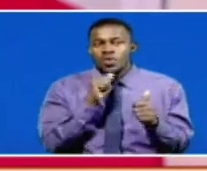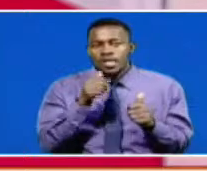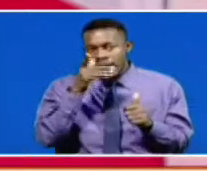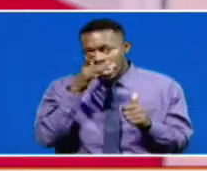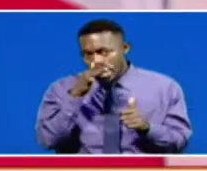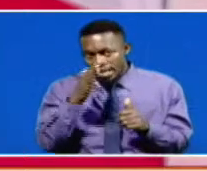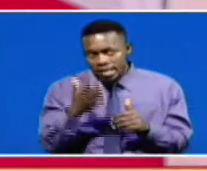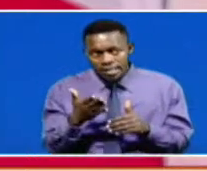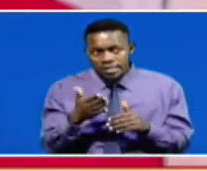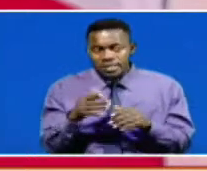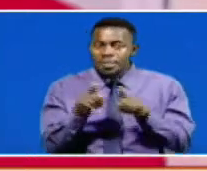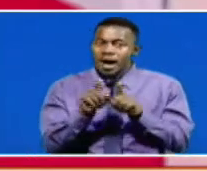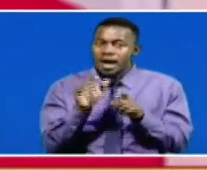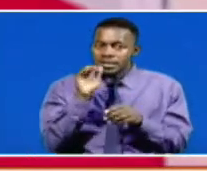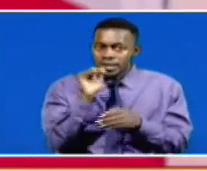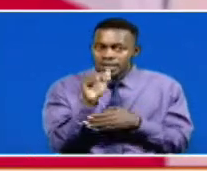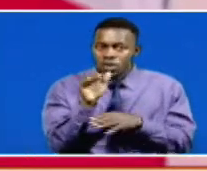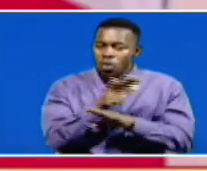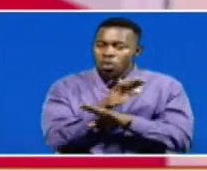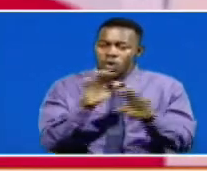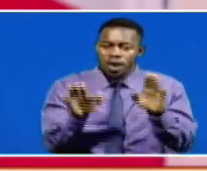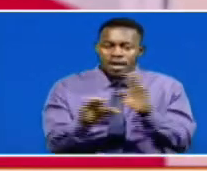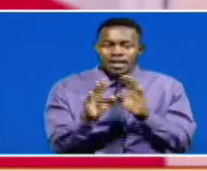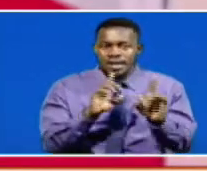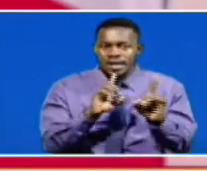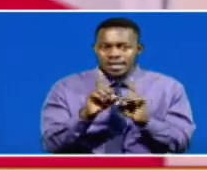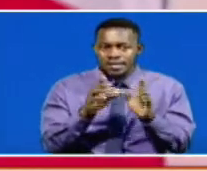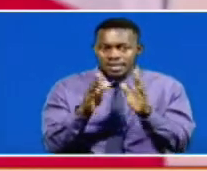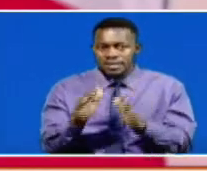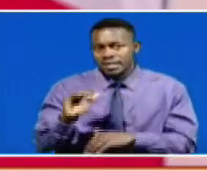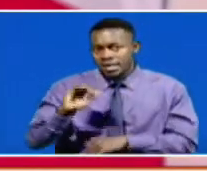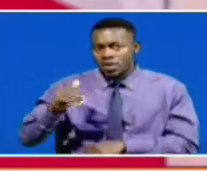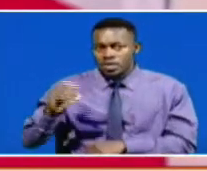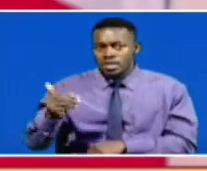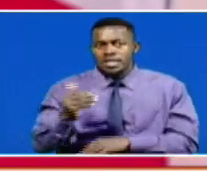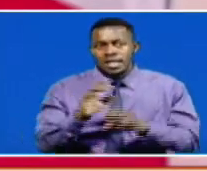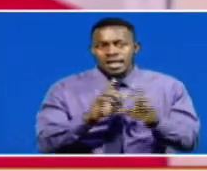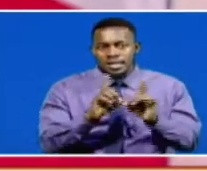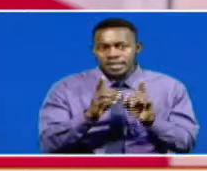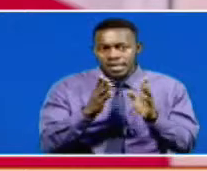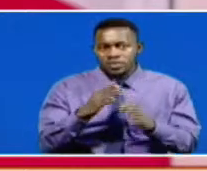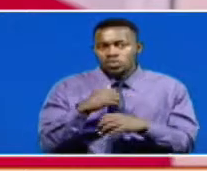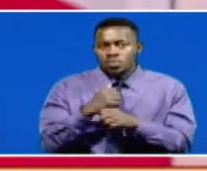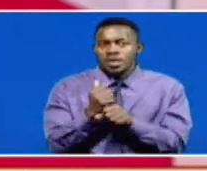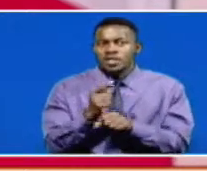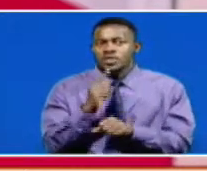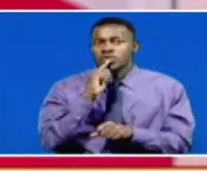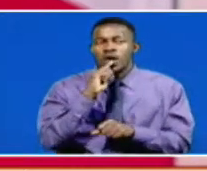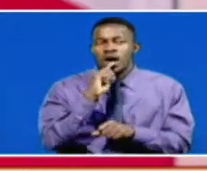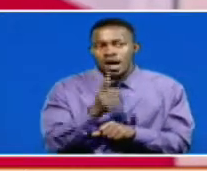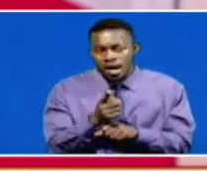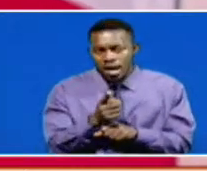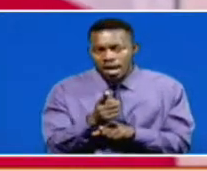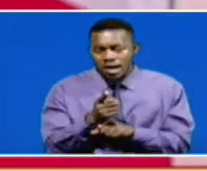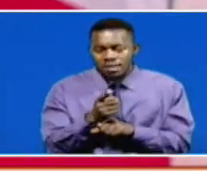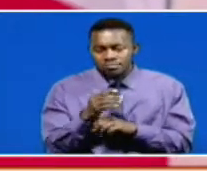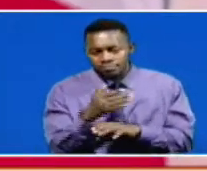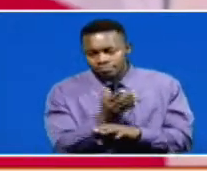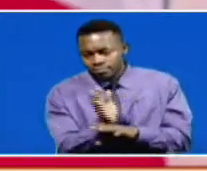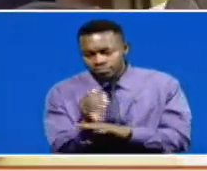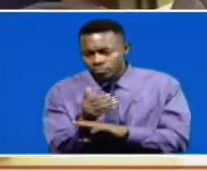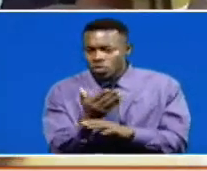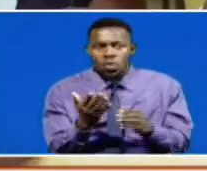directors is to ensure that no principal levies anything